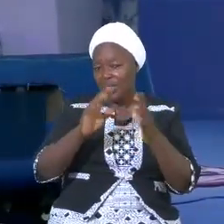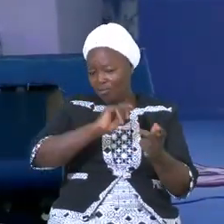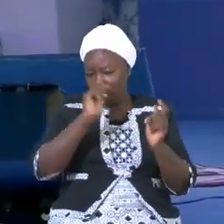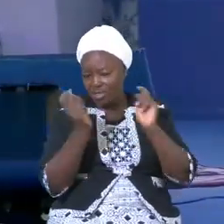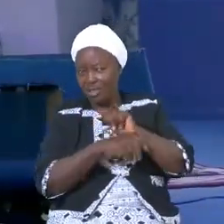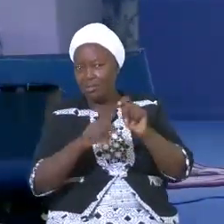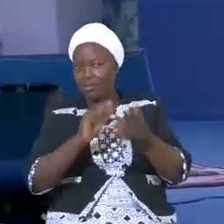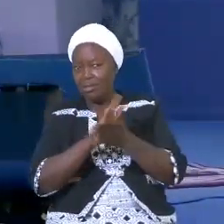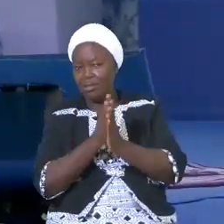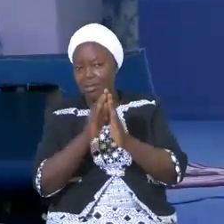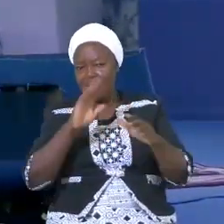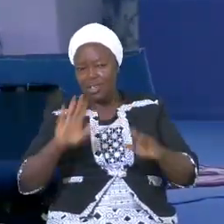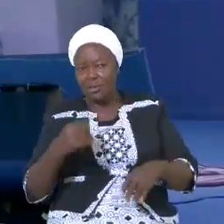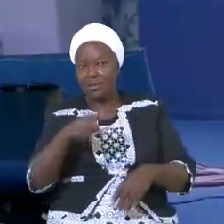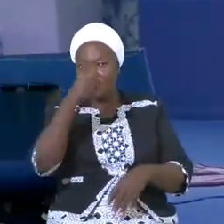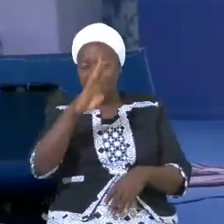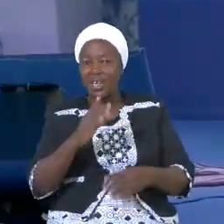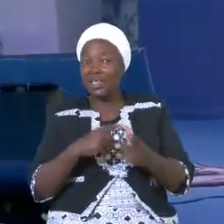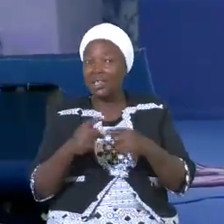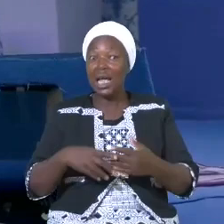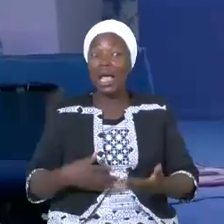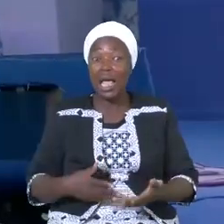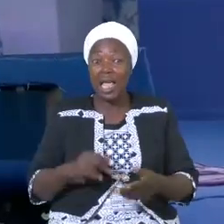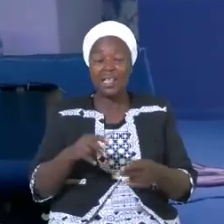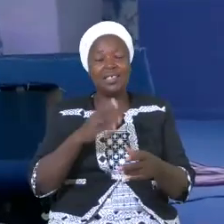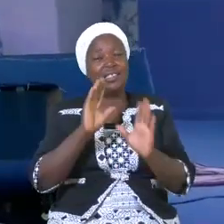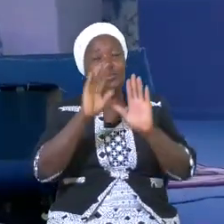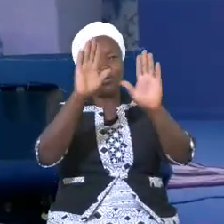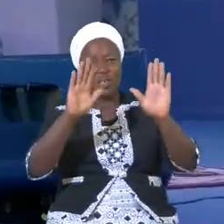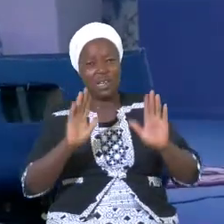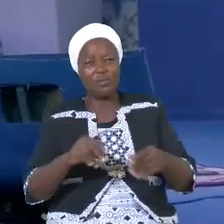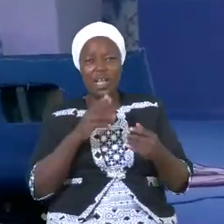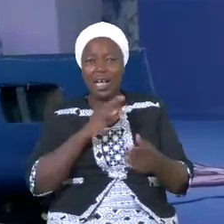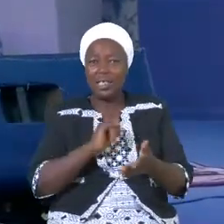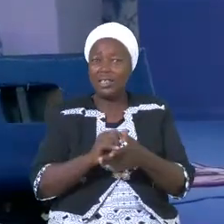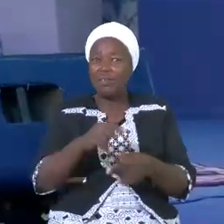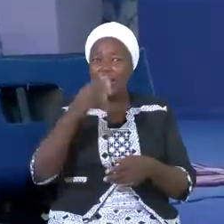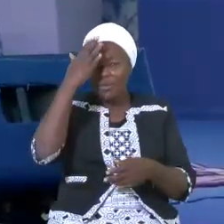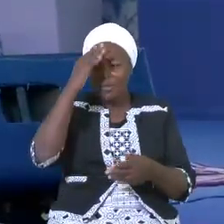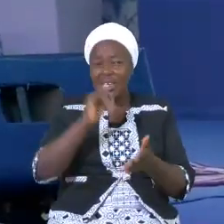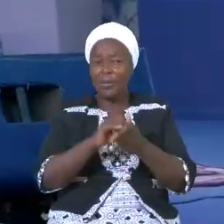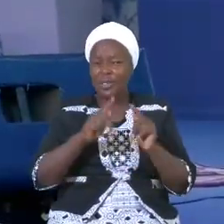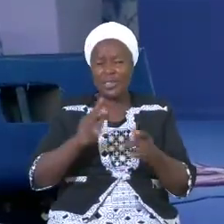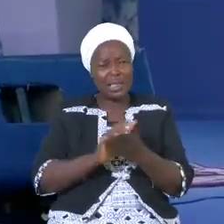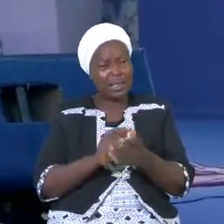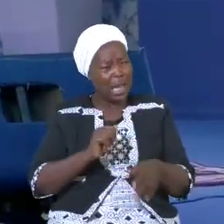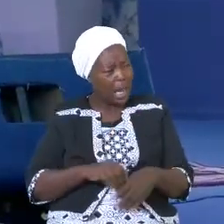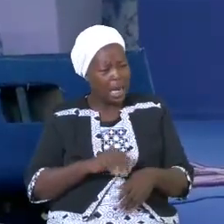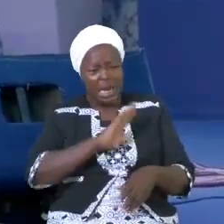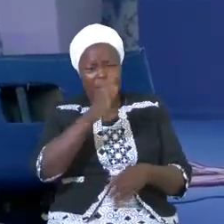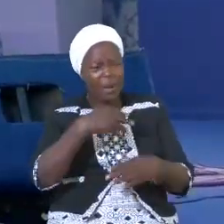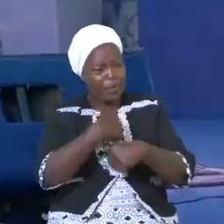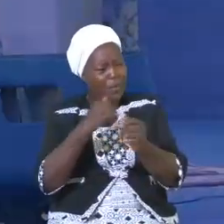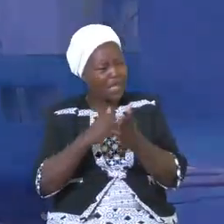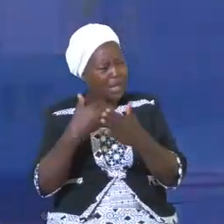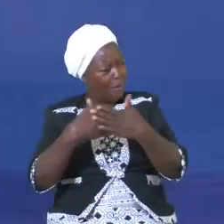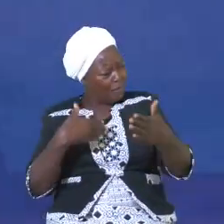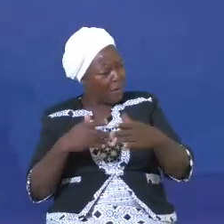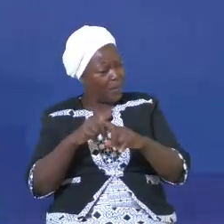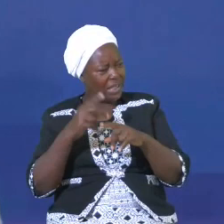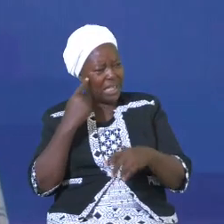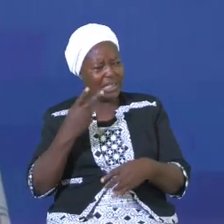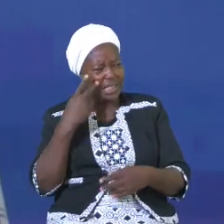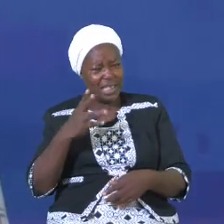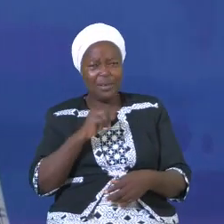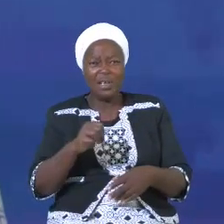taken place and instead of just a weakling and somebody never made it now i see a